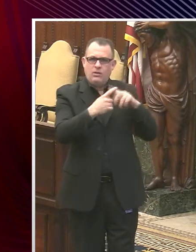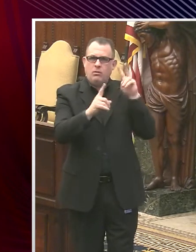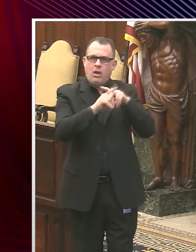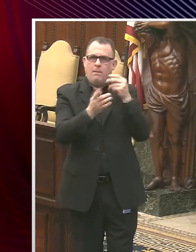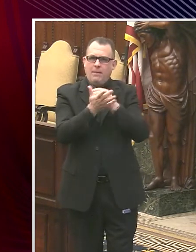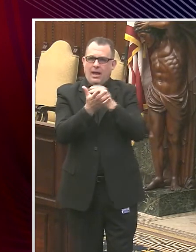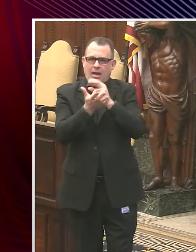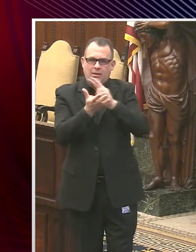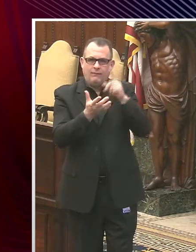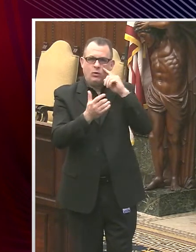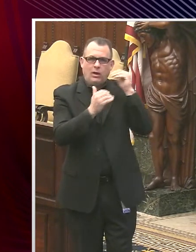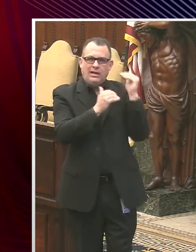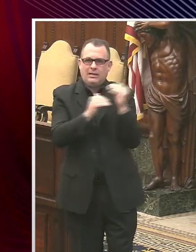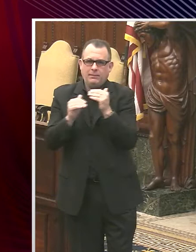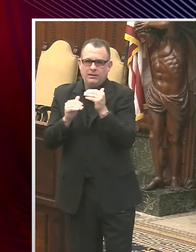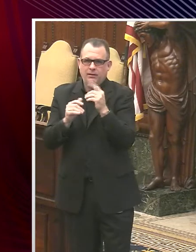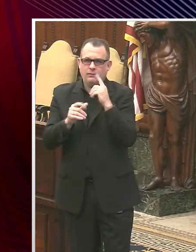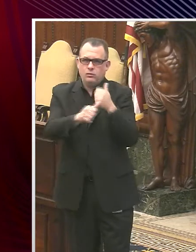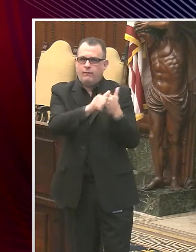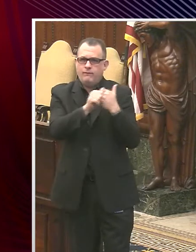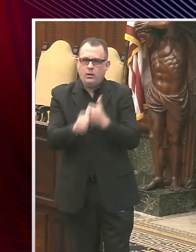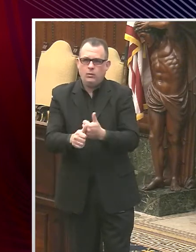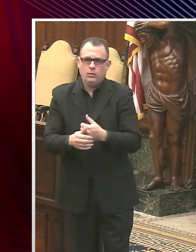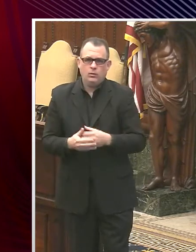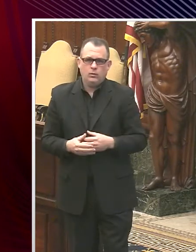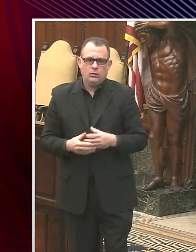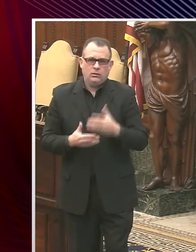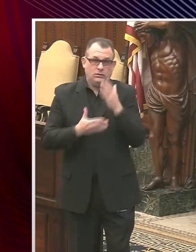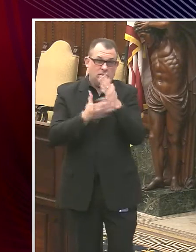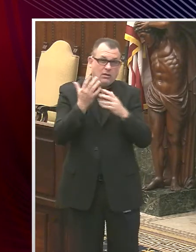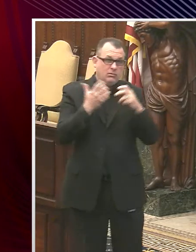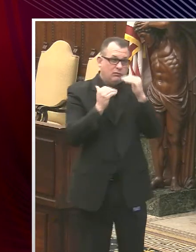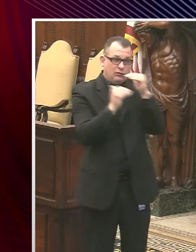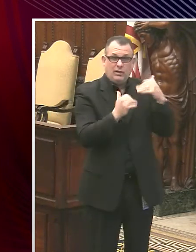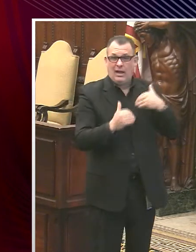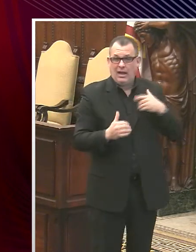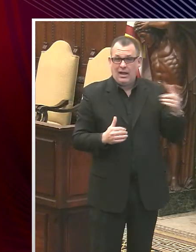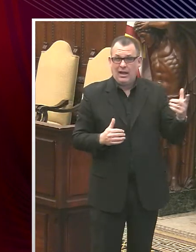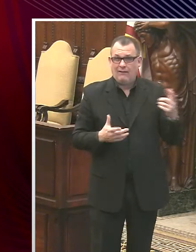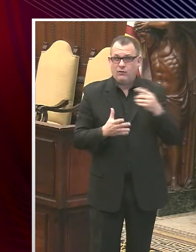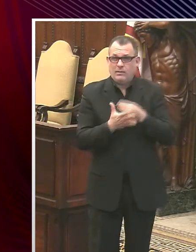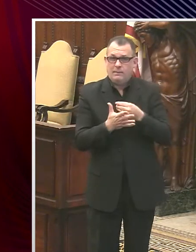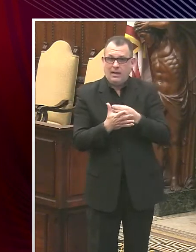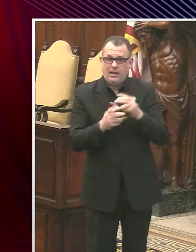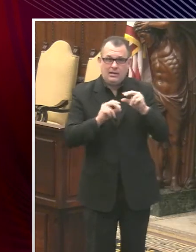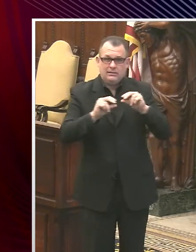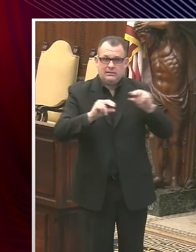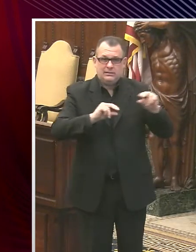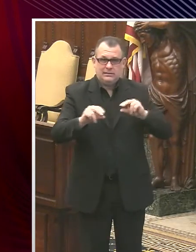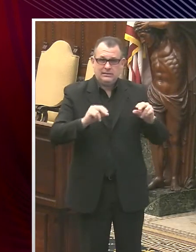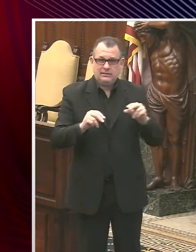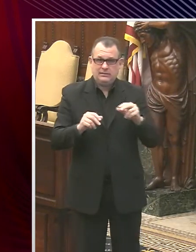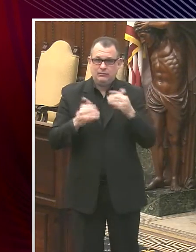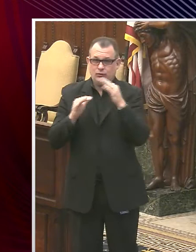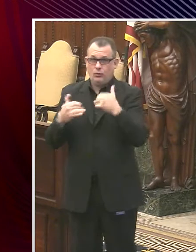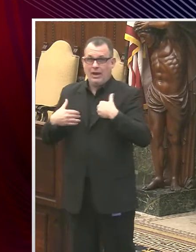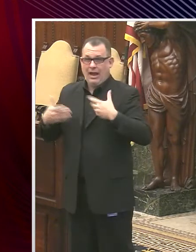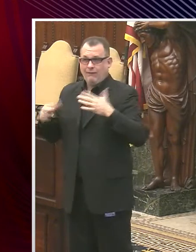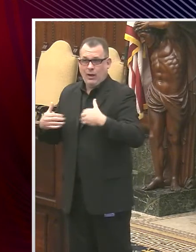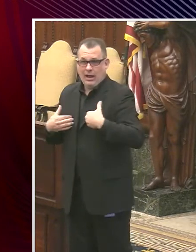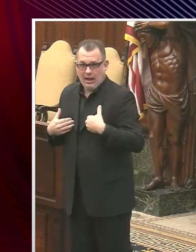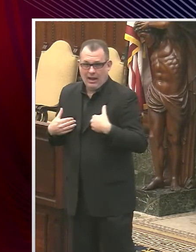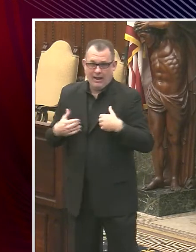there are. There are some more restrictions on that money than the money that's coming to the city, so they're still going through that